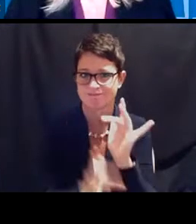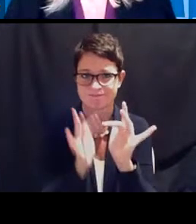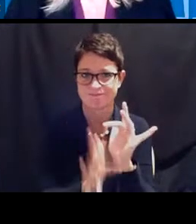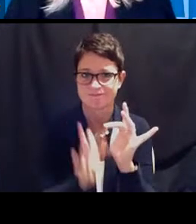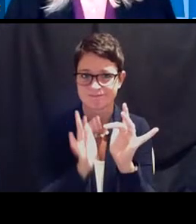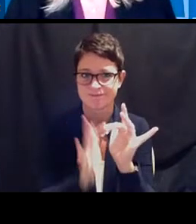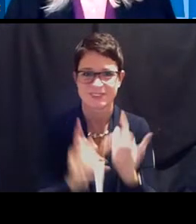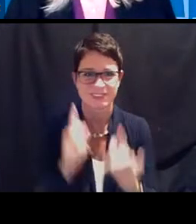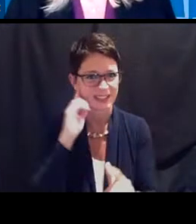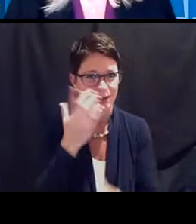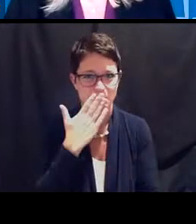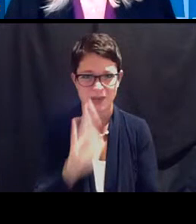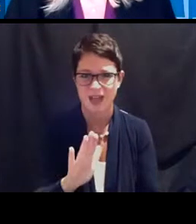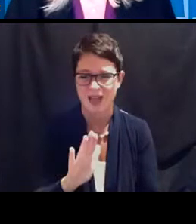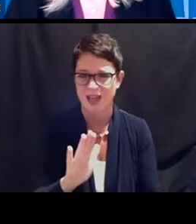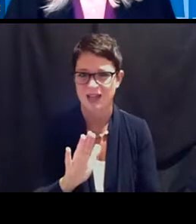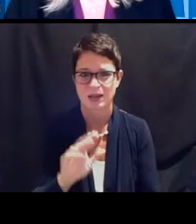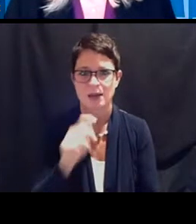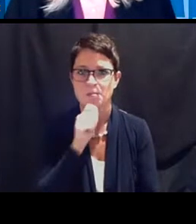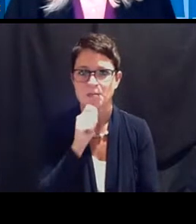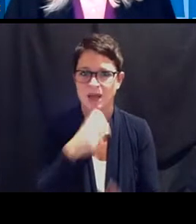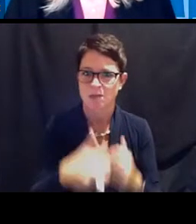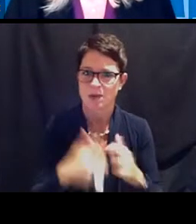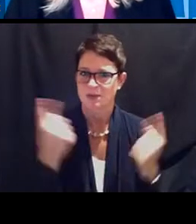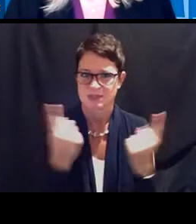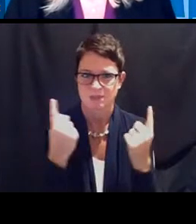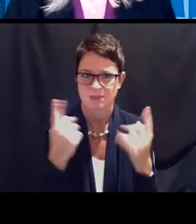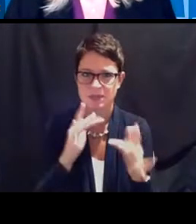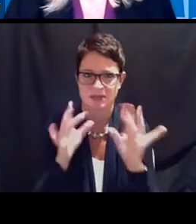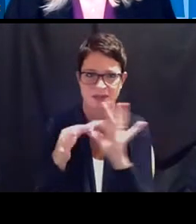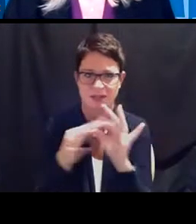I think we have mic problems here.